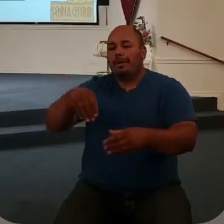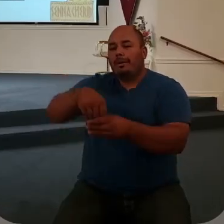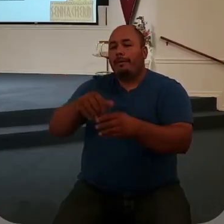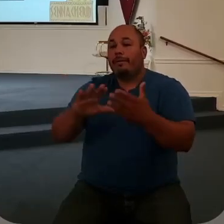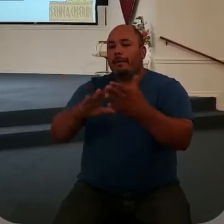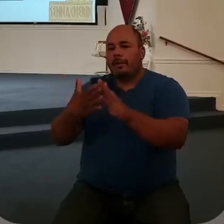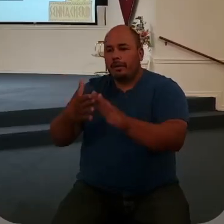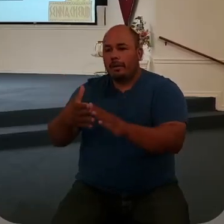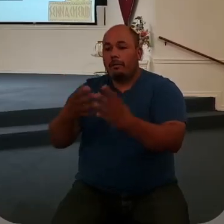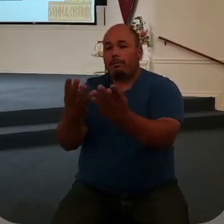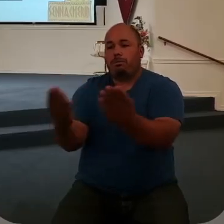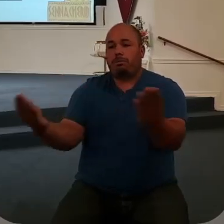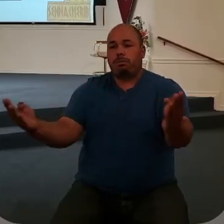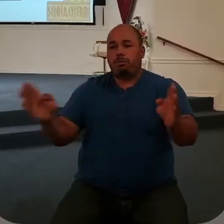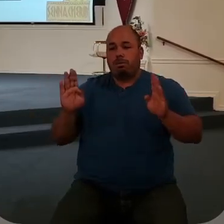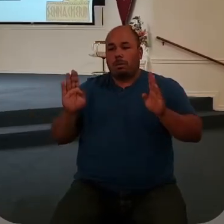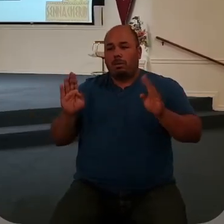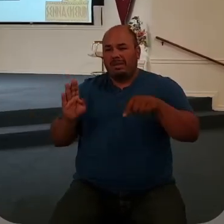starve.